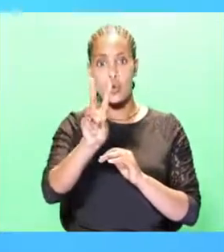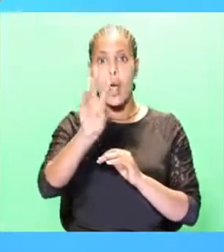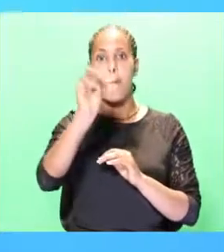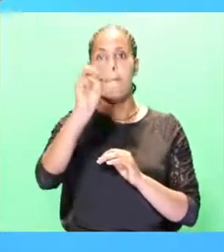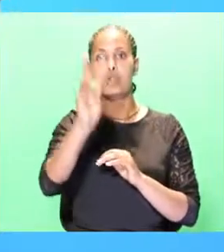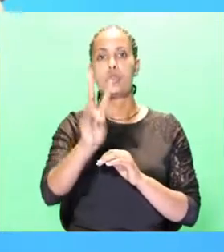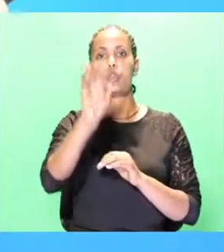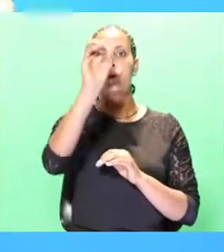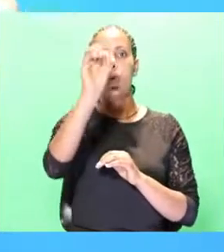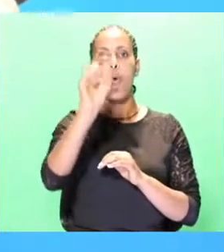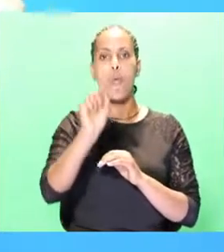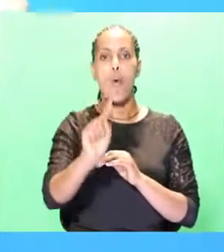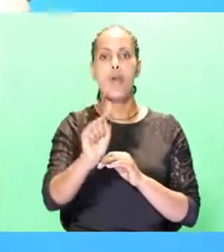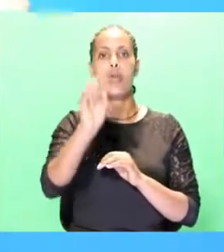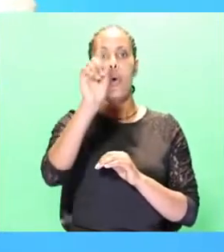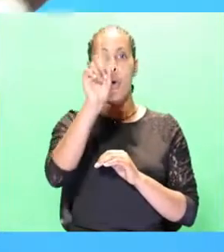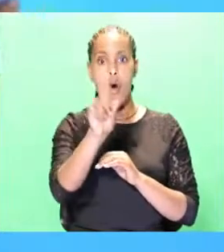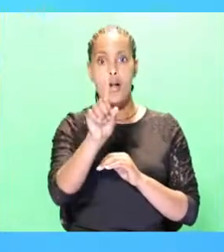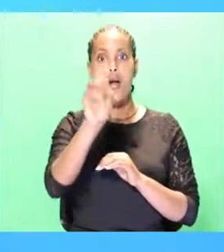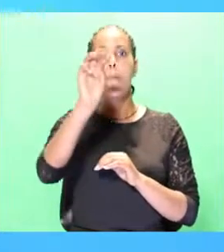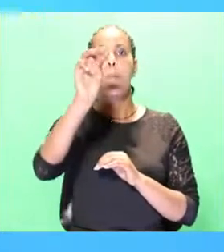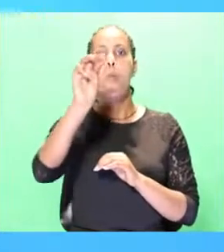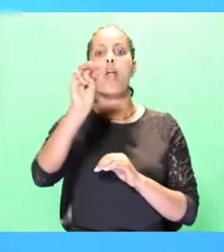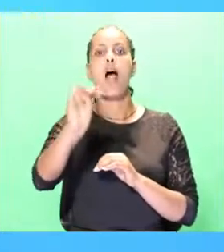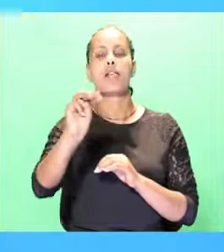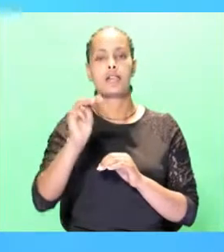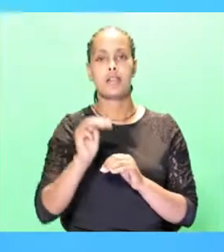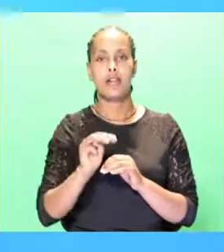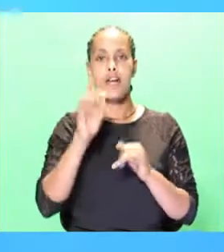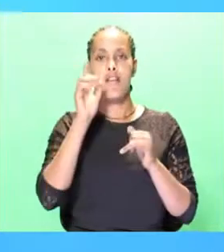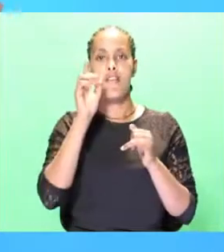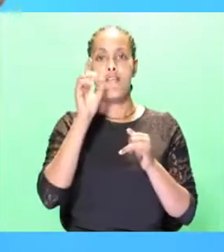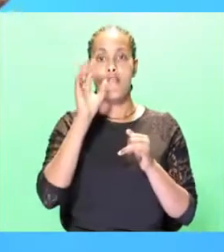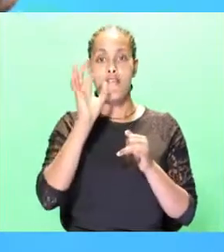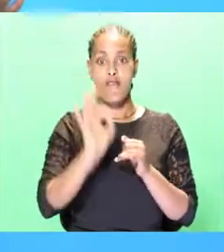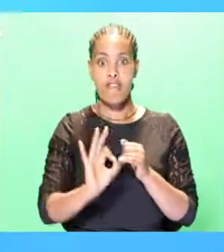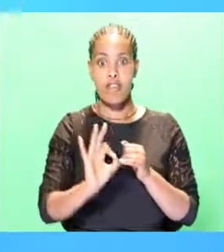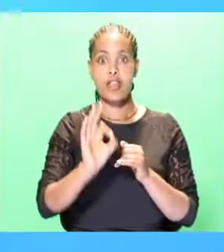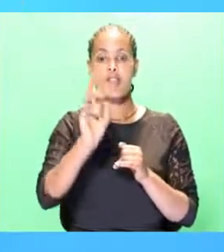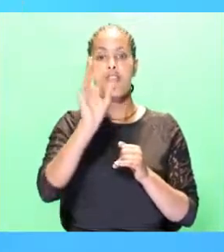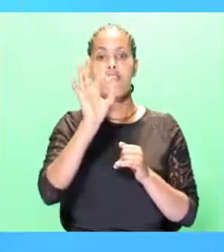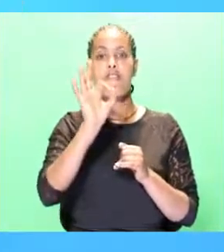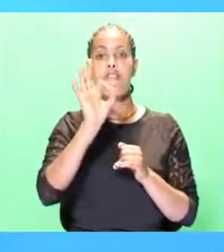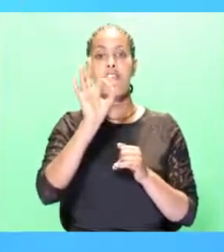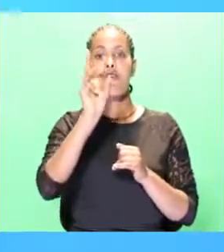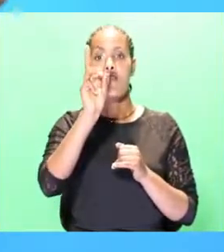is 0.1 molar. Final volume V2